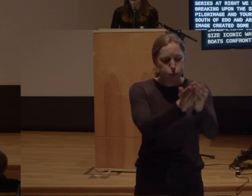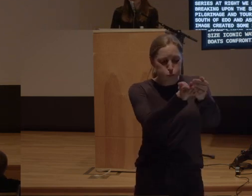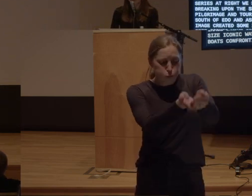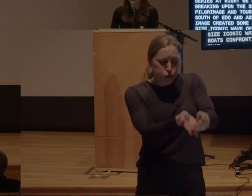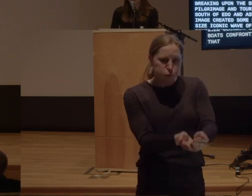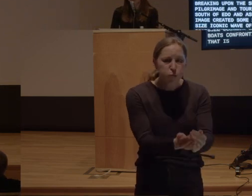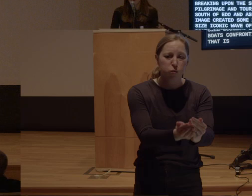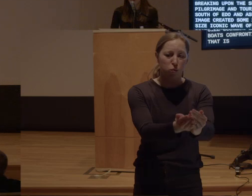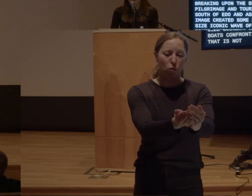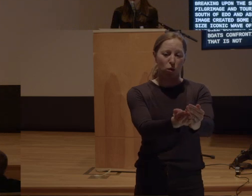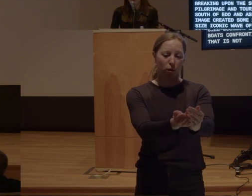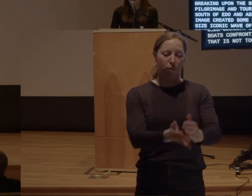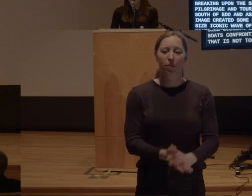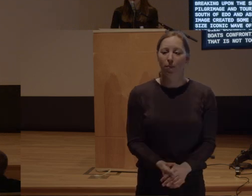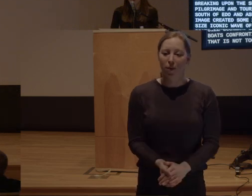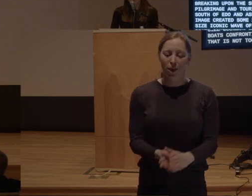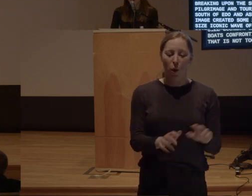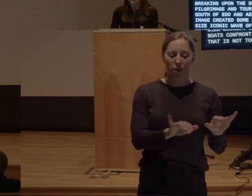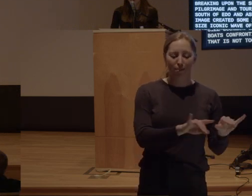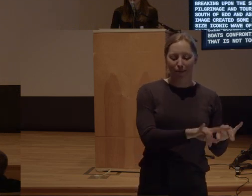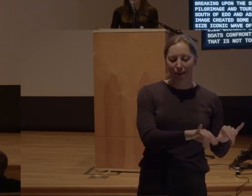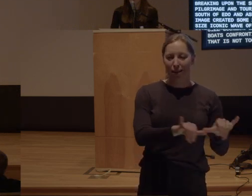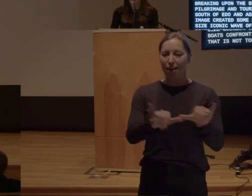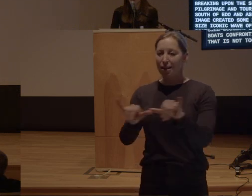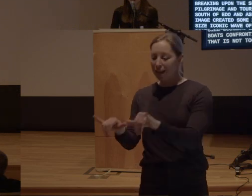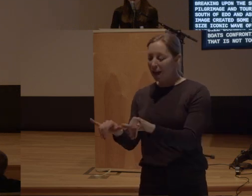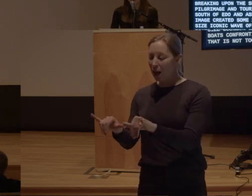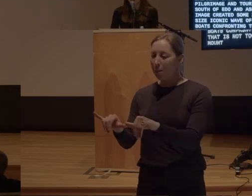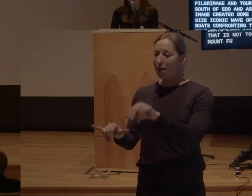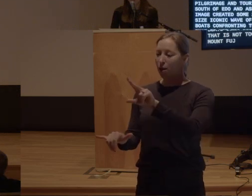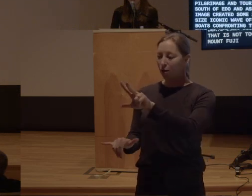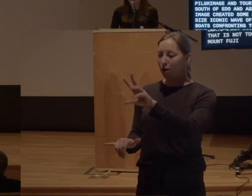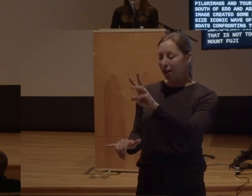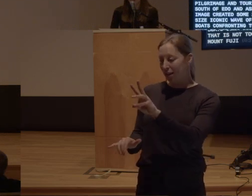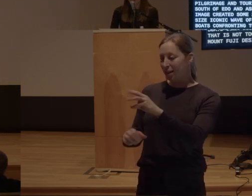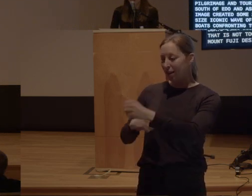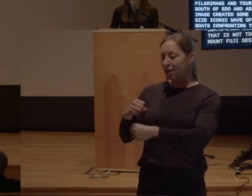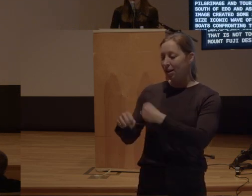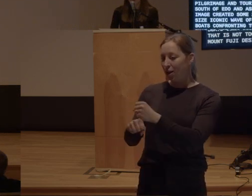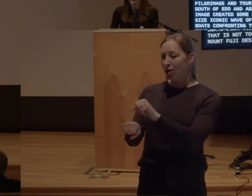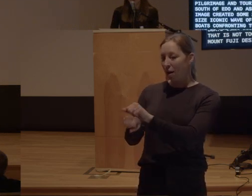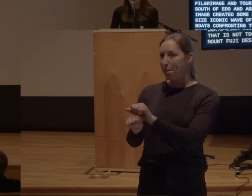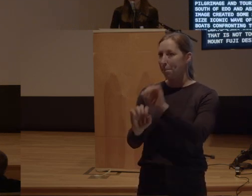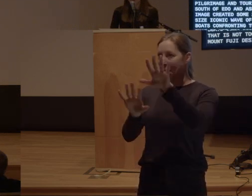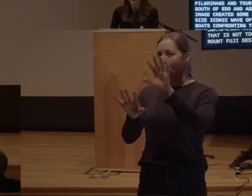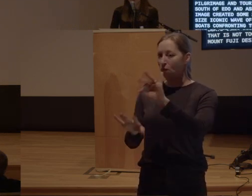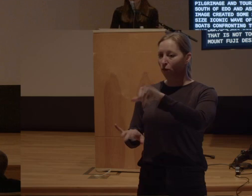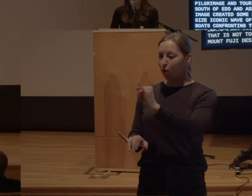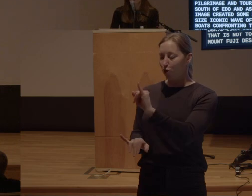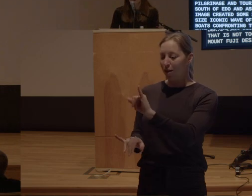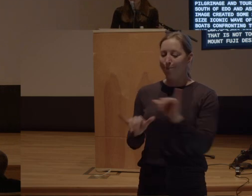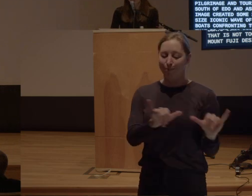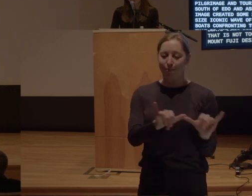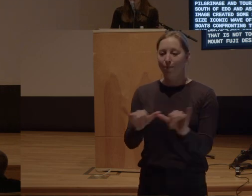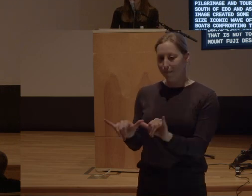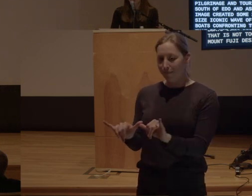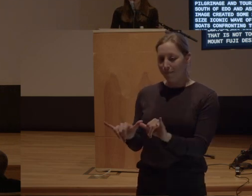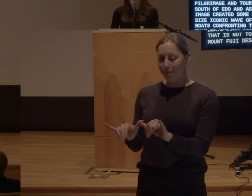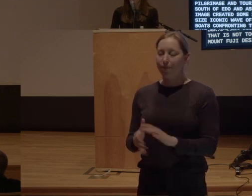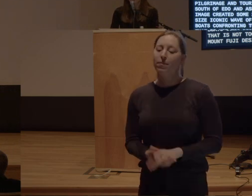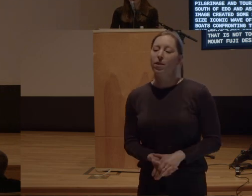composition that is not too dissimilar to the 36 views of Mount Fuji design. In fact, many of Hokusai's